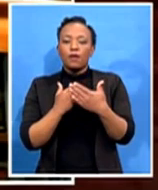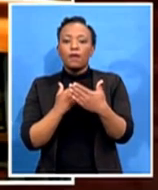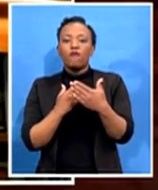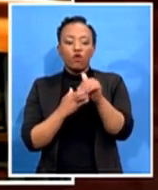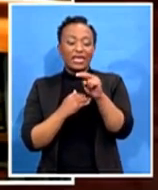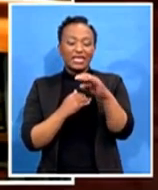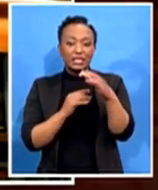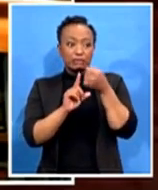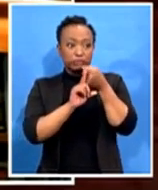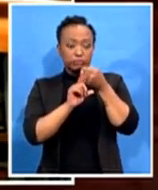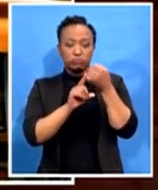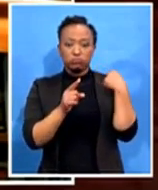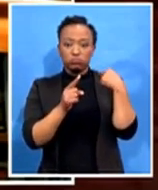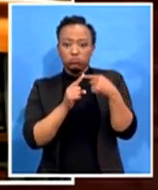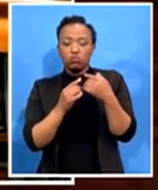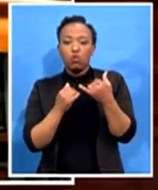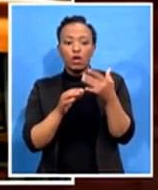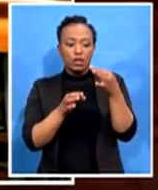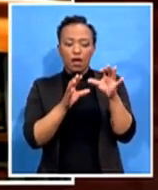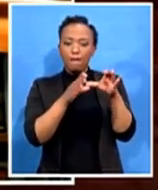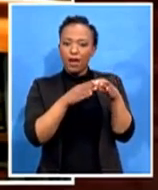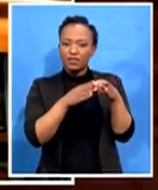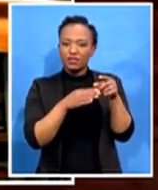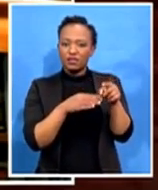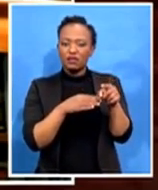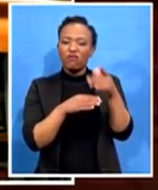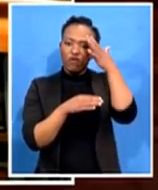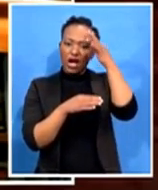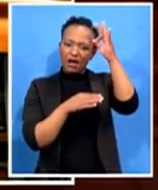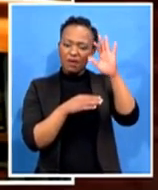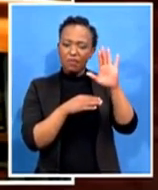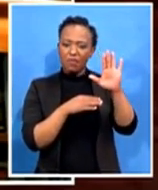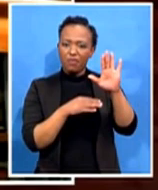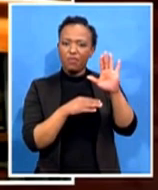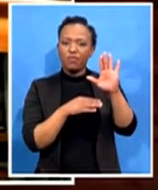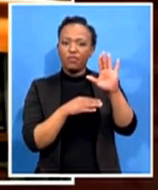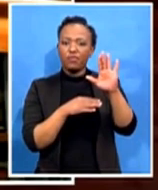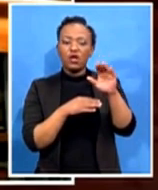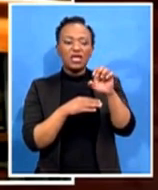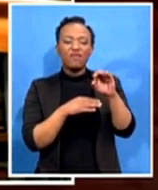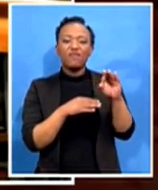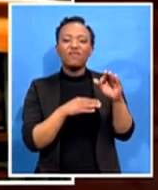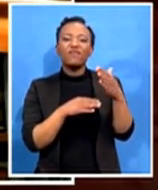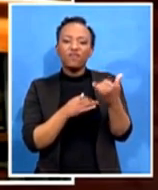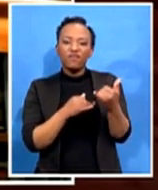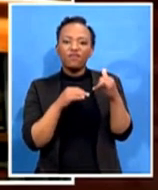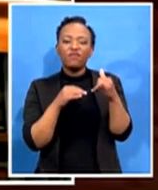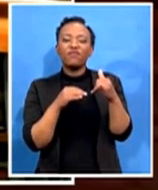one-party dominance, the EFF in the main appeals to the youth that